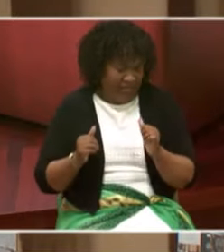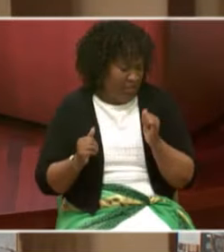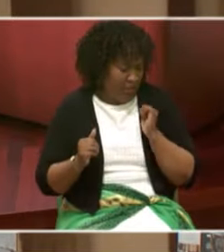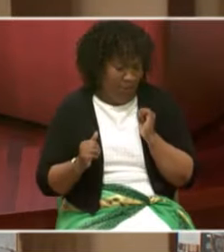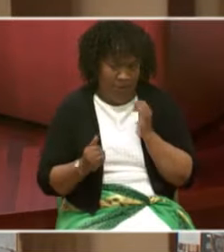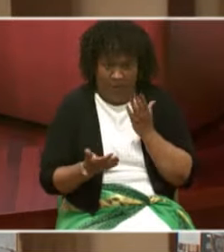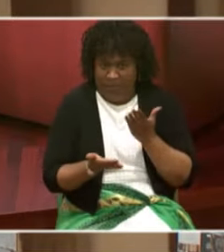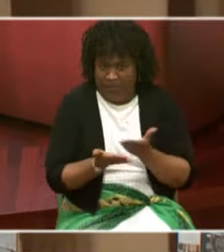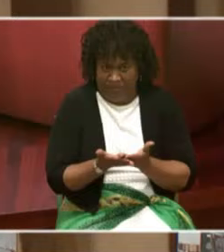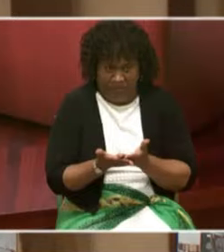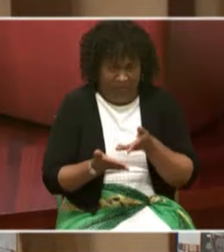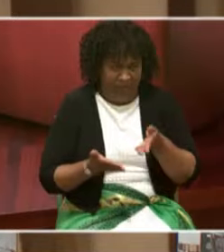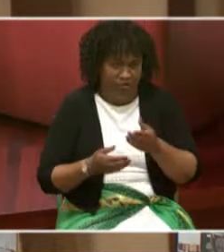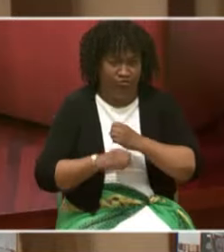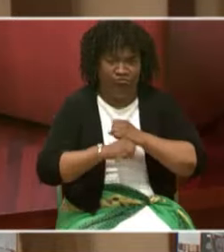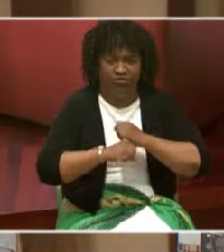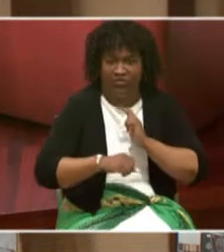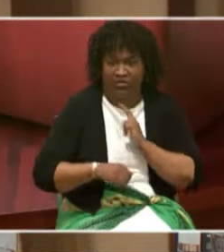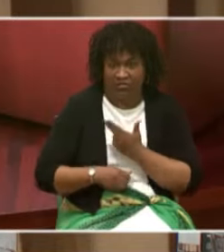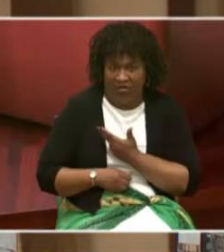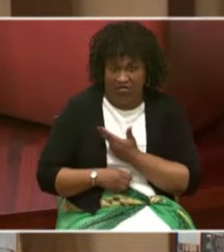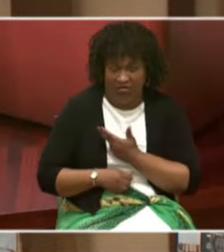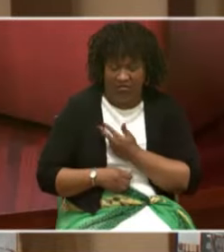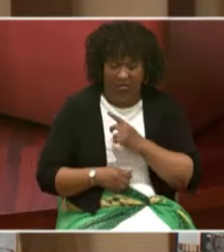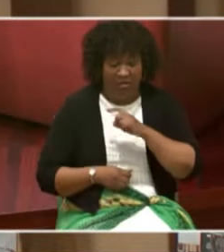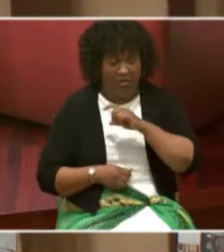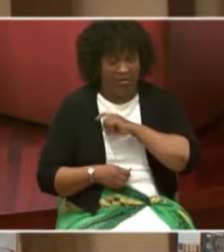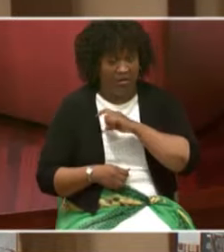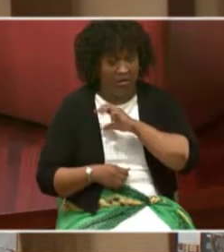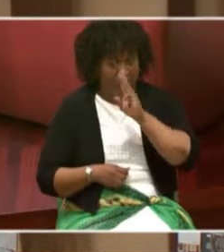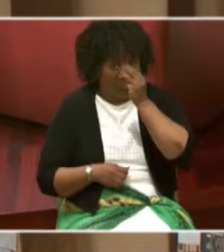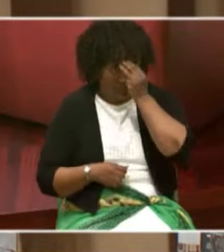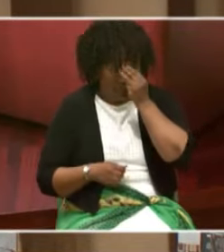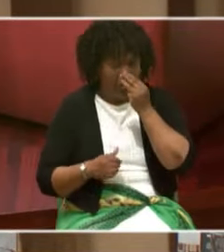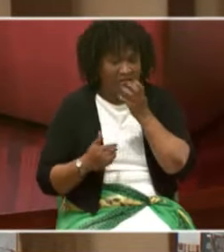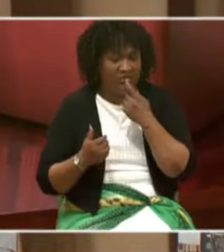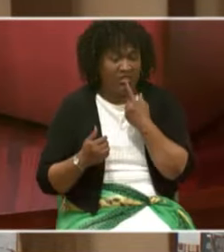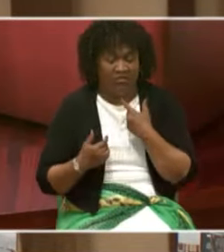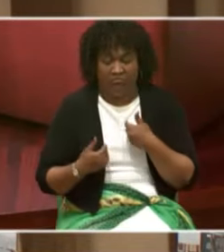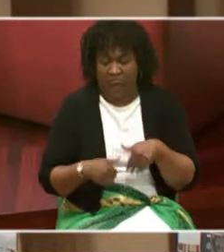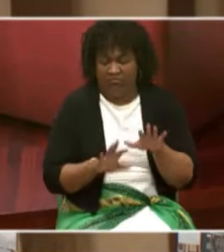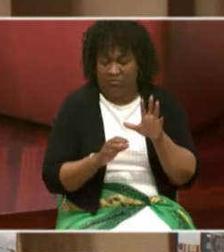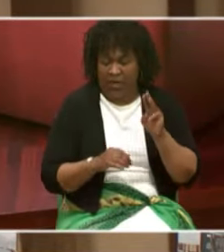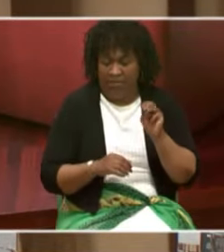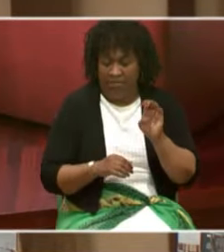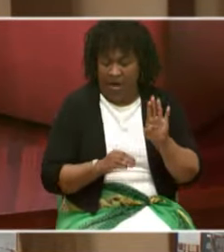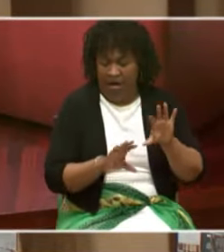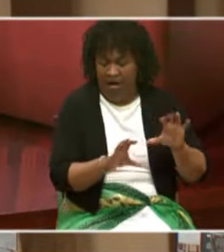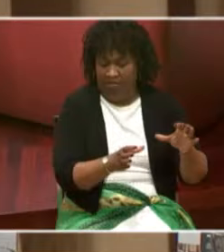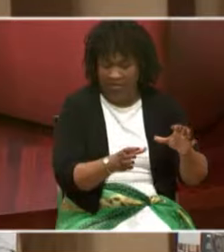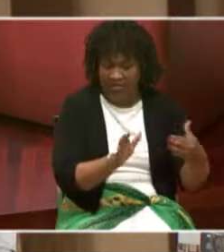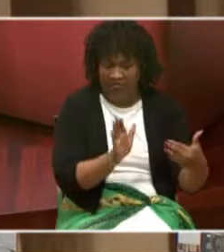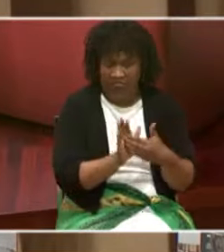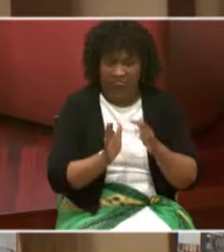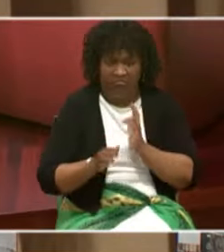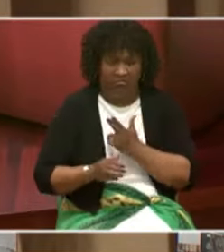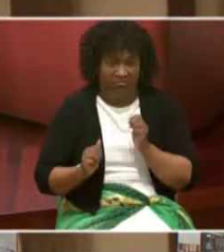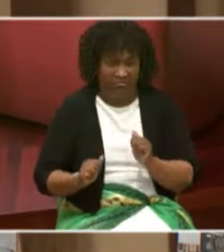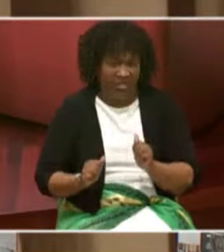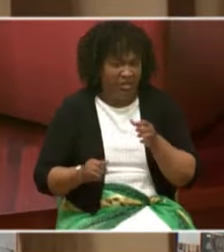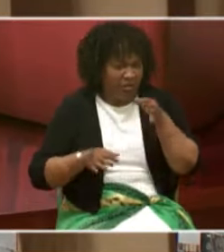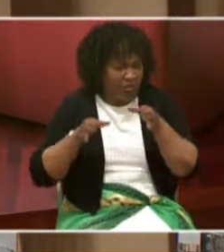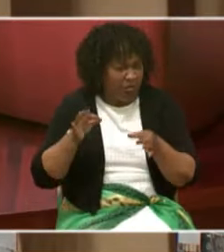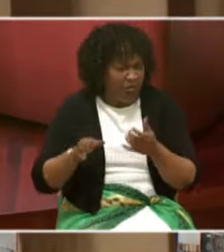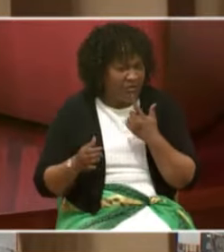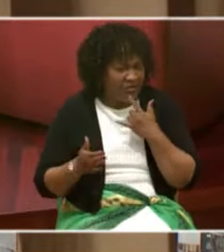moment of reconciliation. I have the badge. I'm going to get it framed. I received a great letter from him a